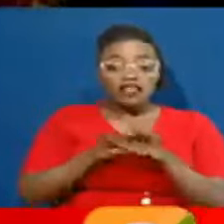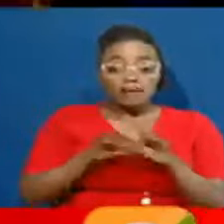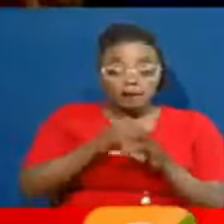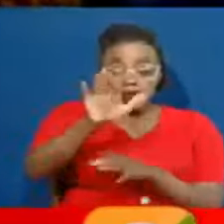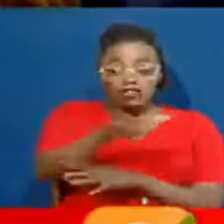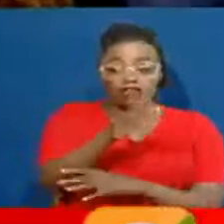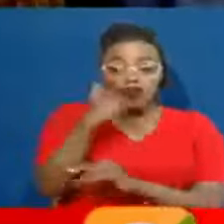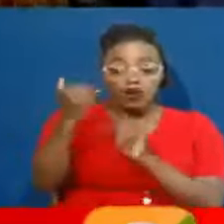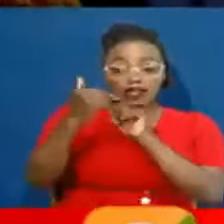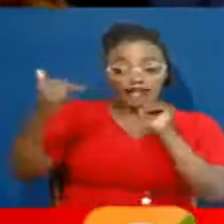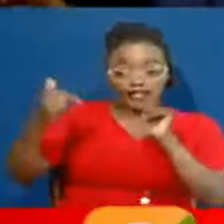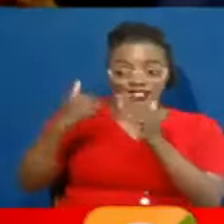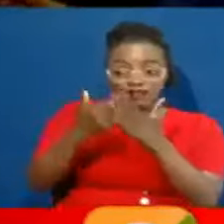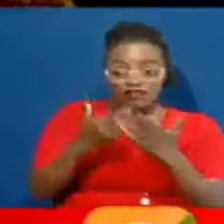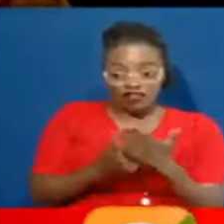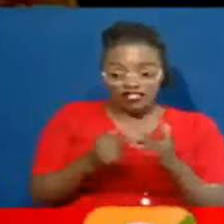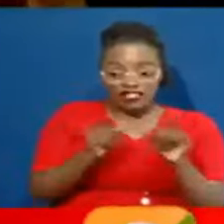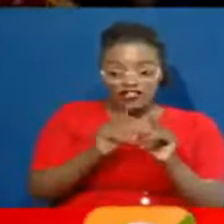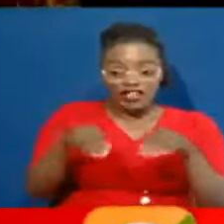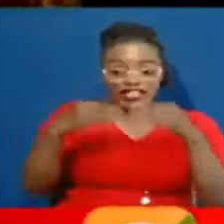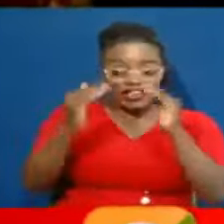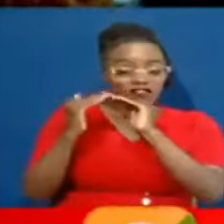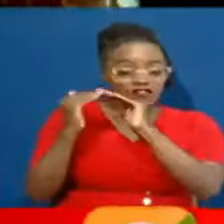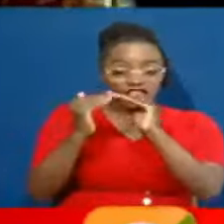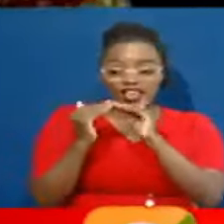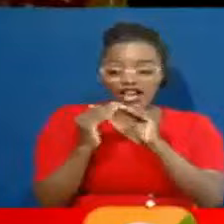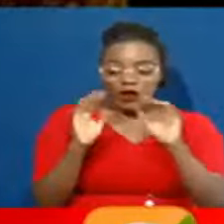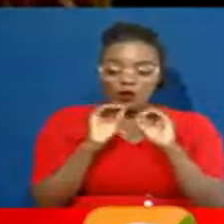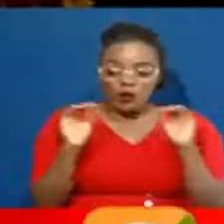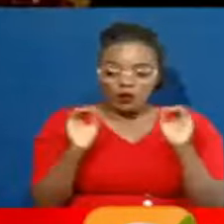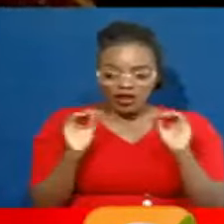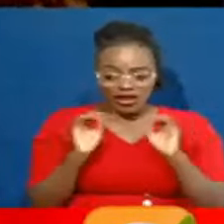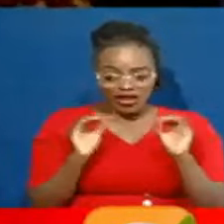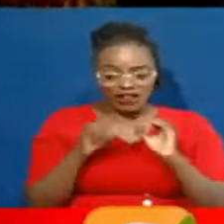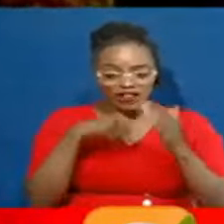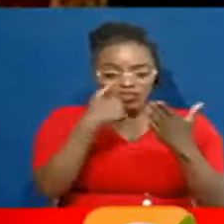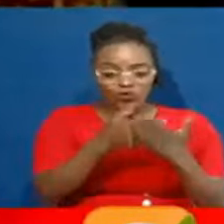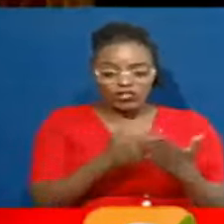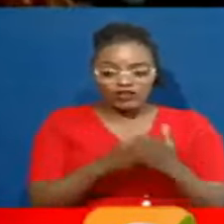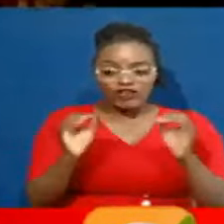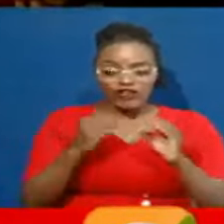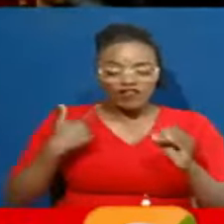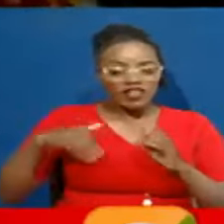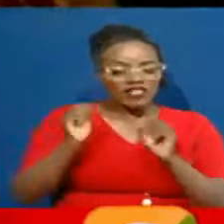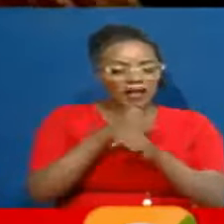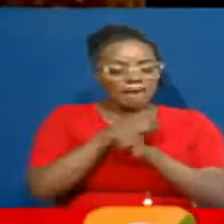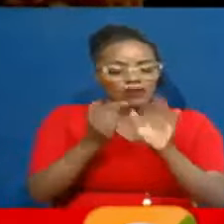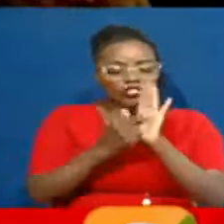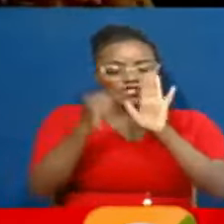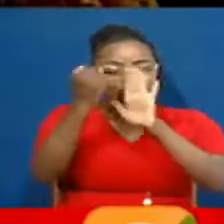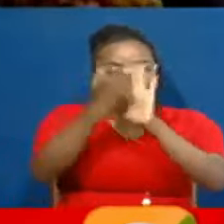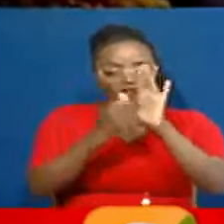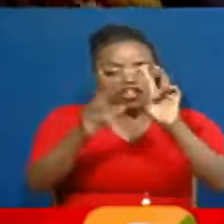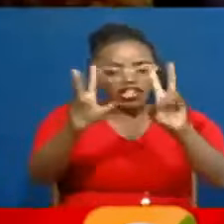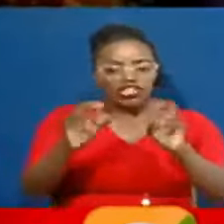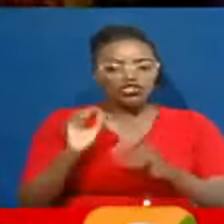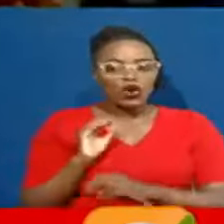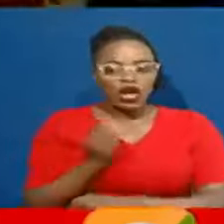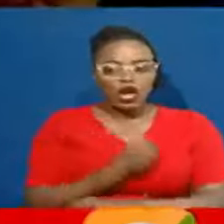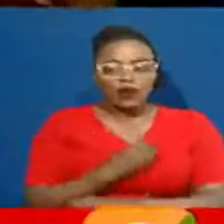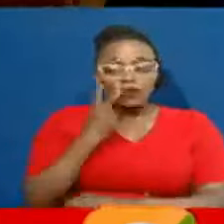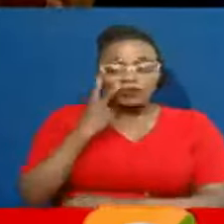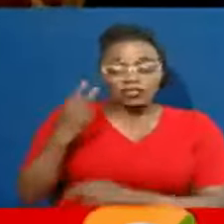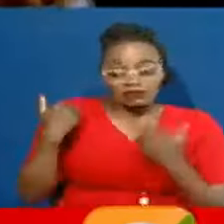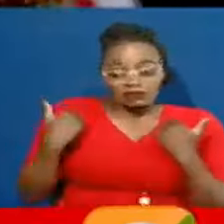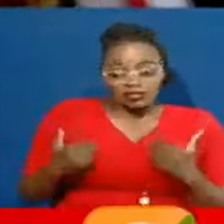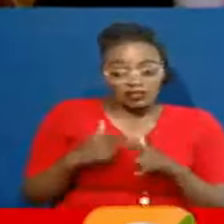are against the motion were also not given fair share of deliberation. We were not able to articulate our issues. You saw even me, I